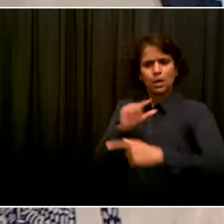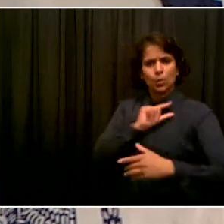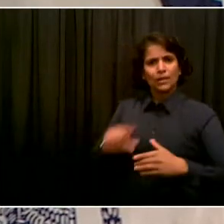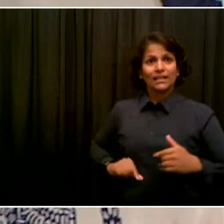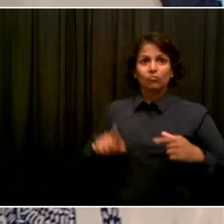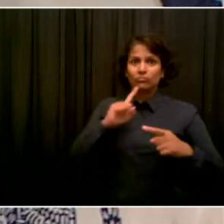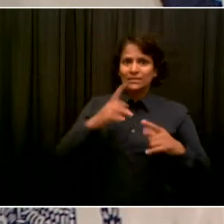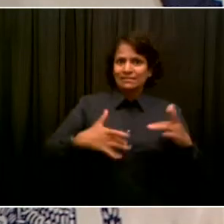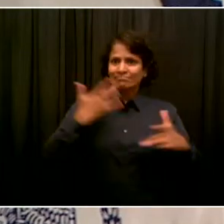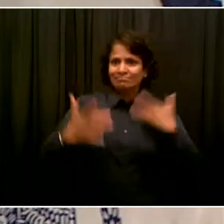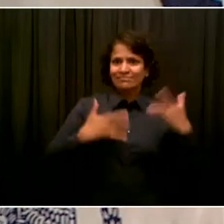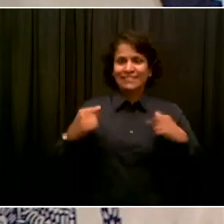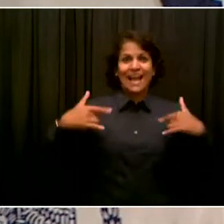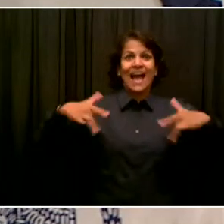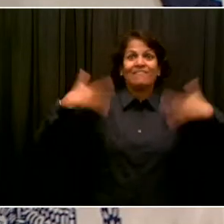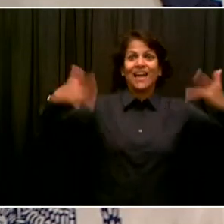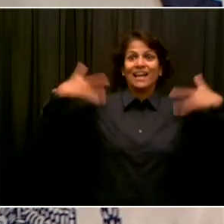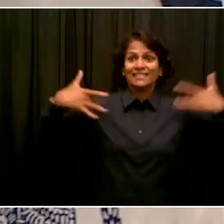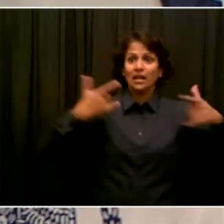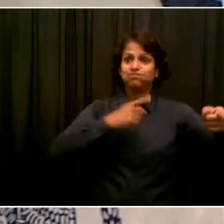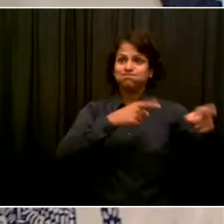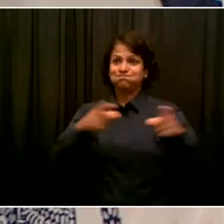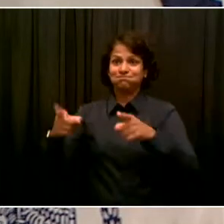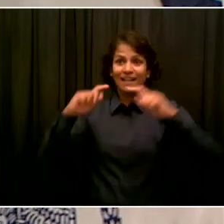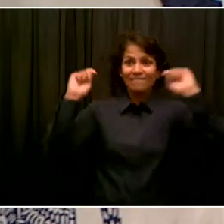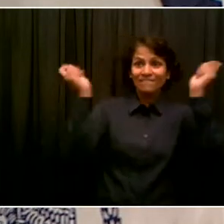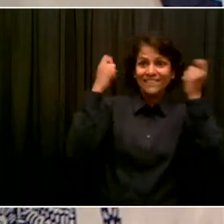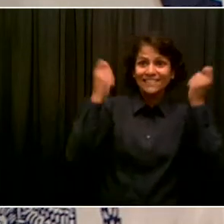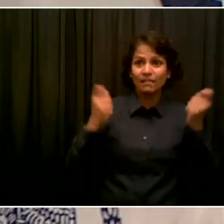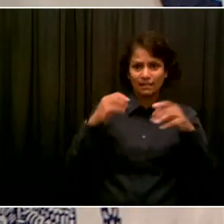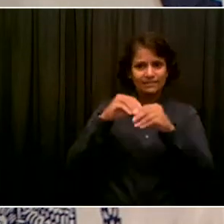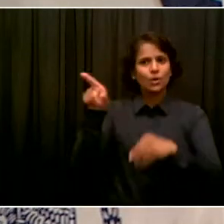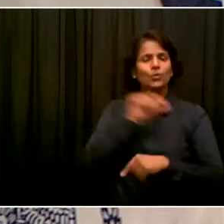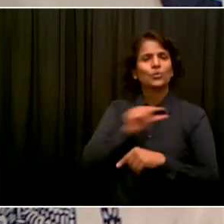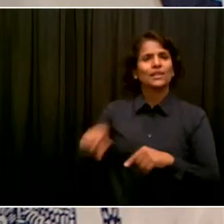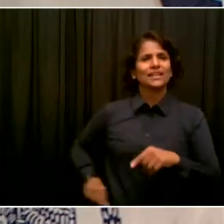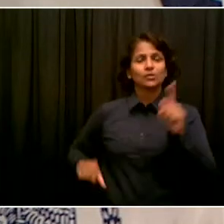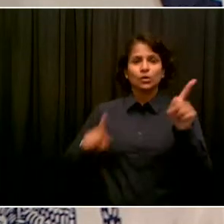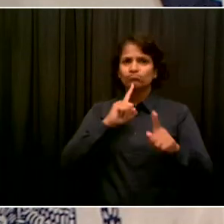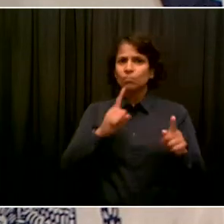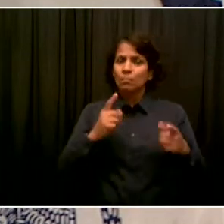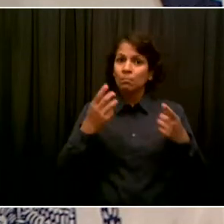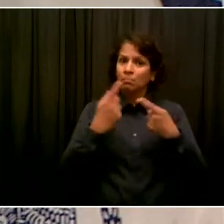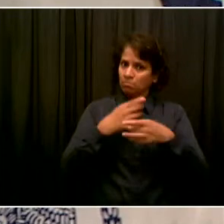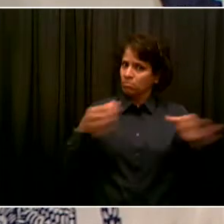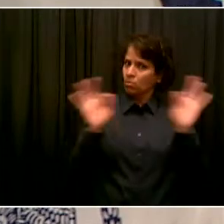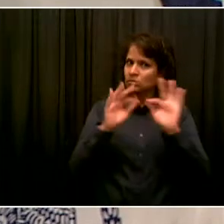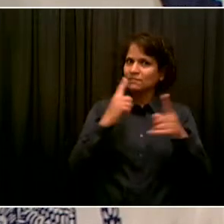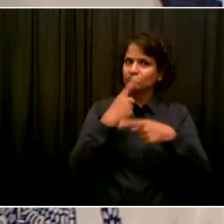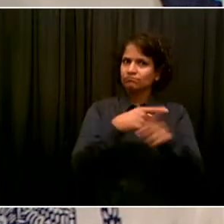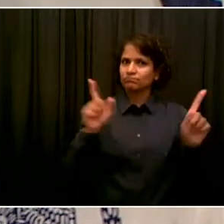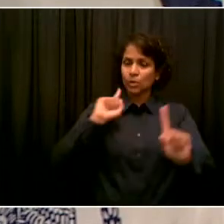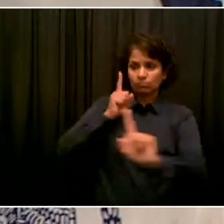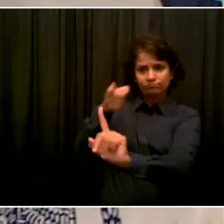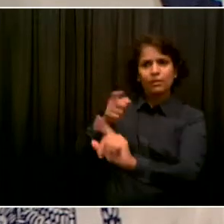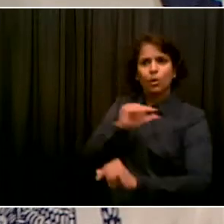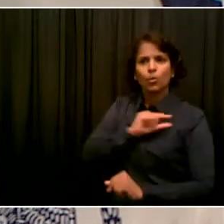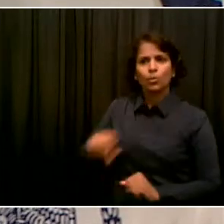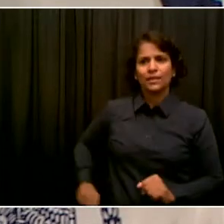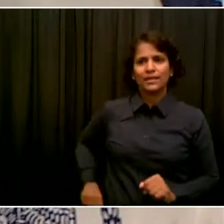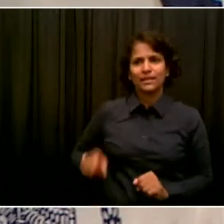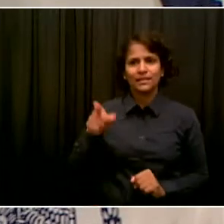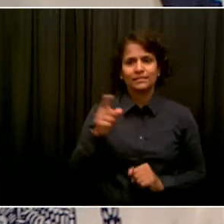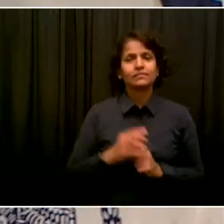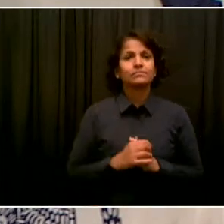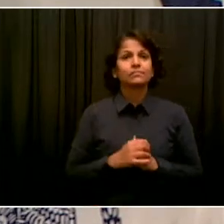some major announcements about Queens. And I am looking forward to a very special week. Also, a hell of a lot of good food in